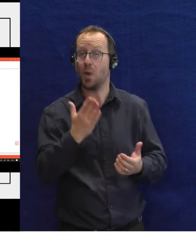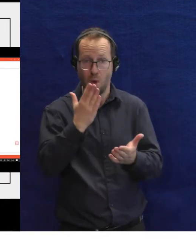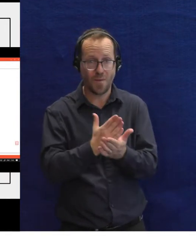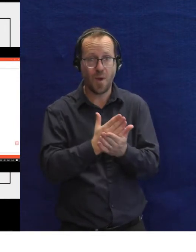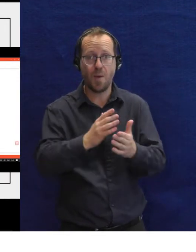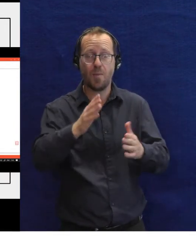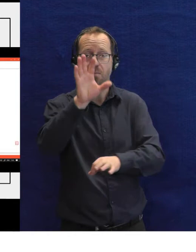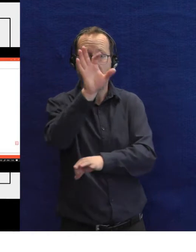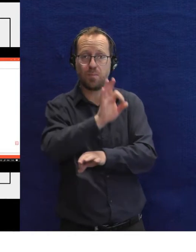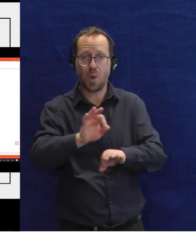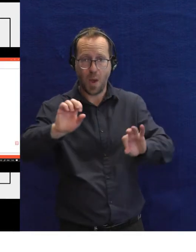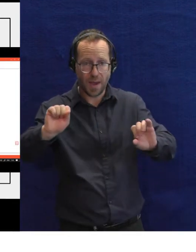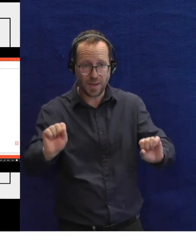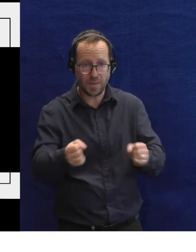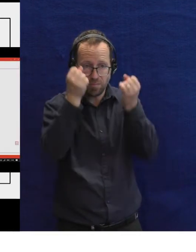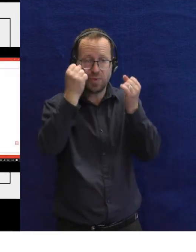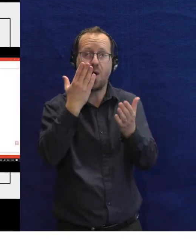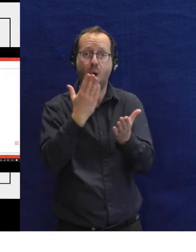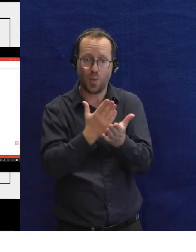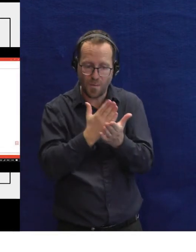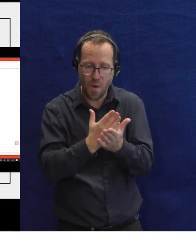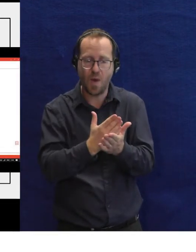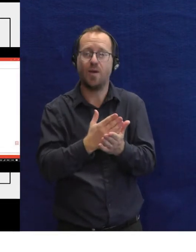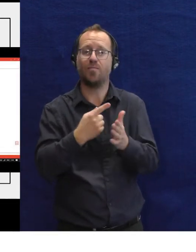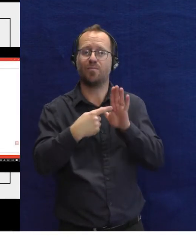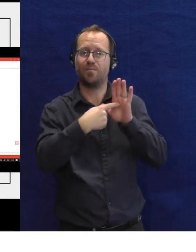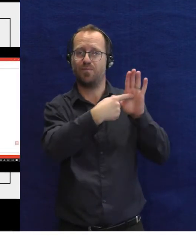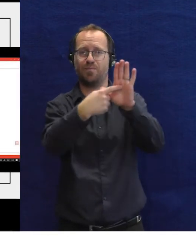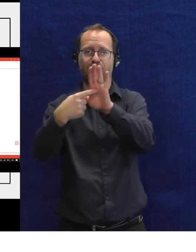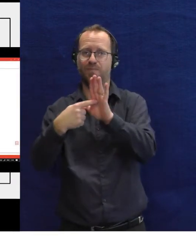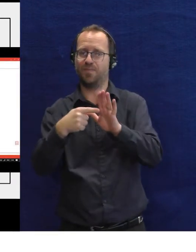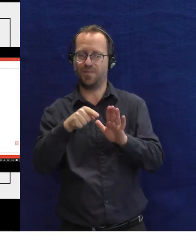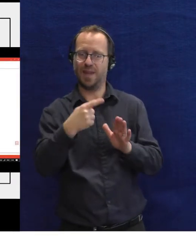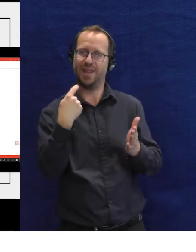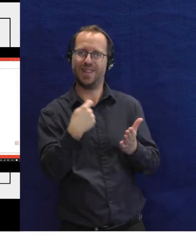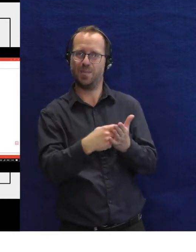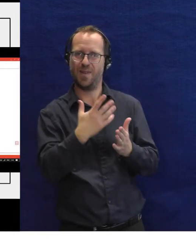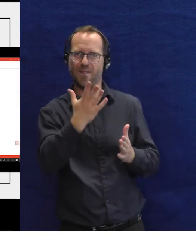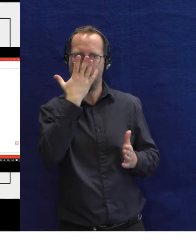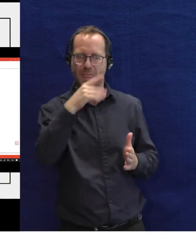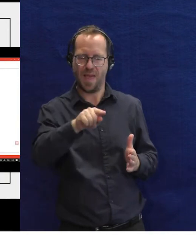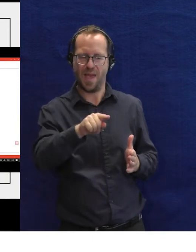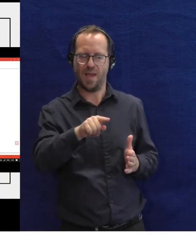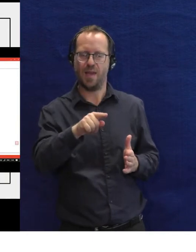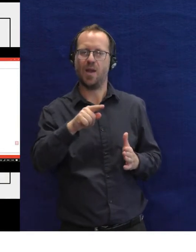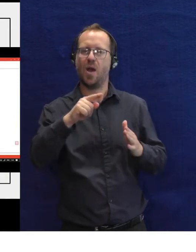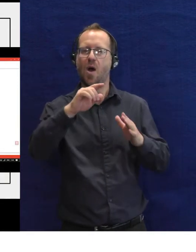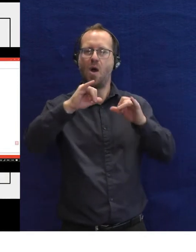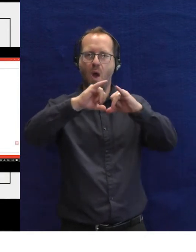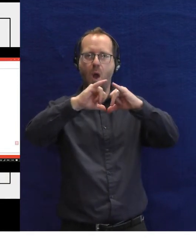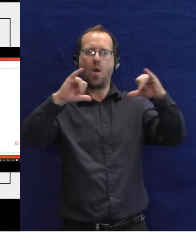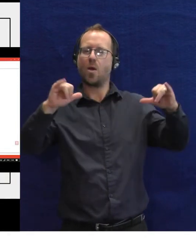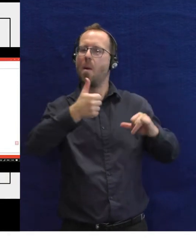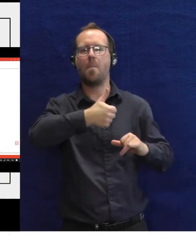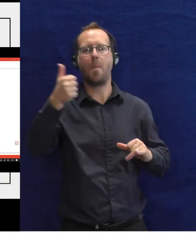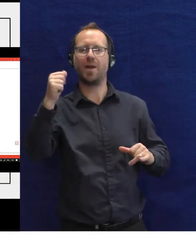created this project, you're entering this interface on which you can start. You have a small preview window in